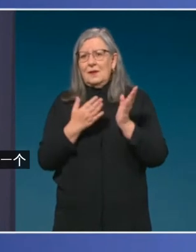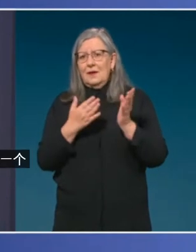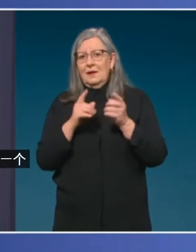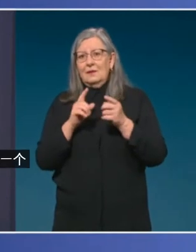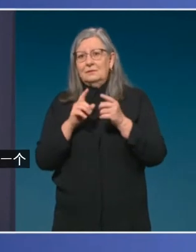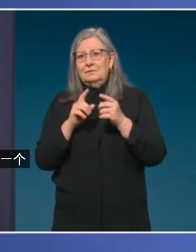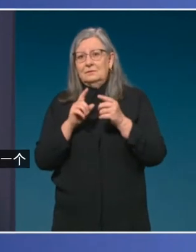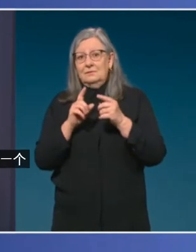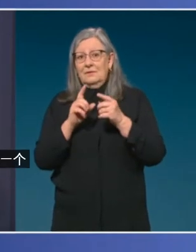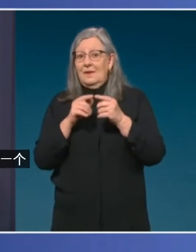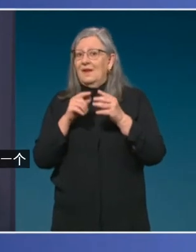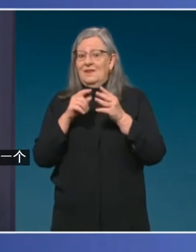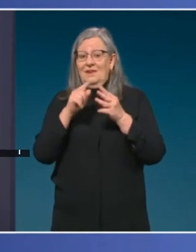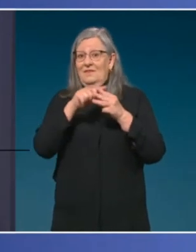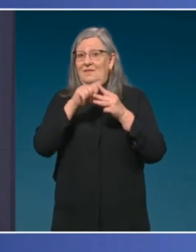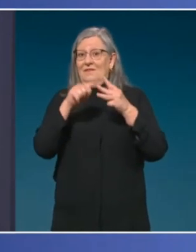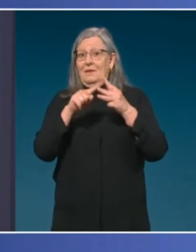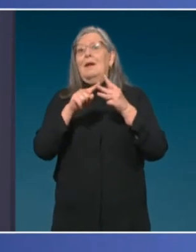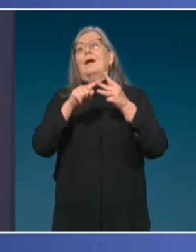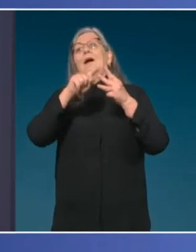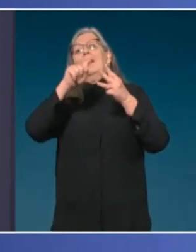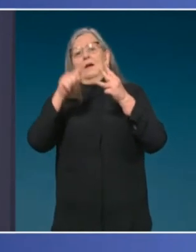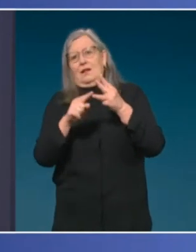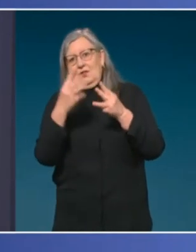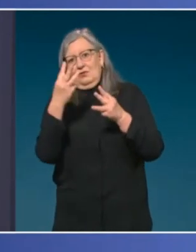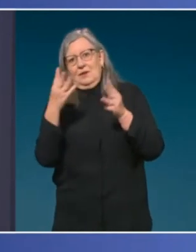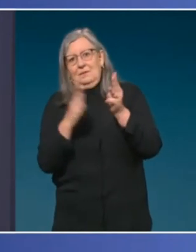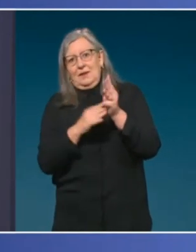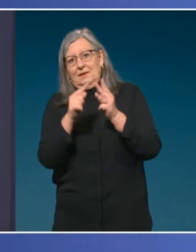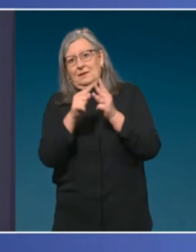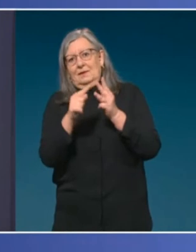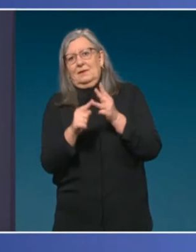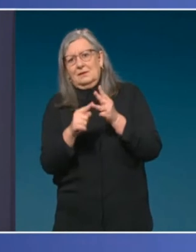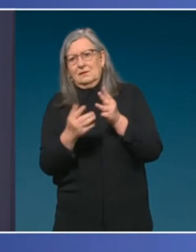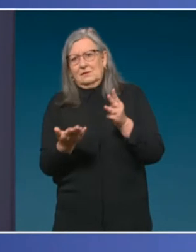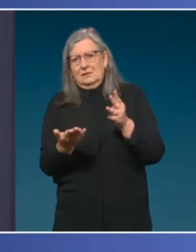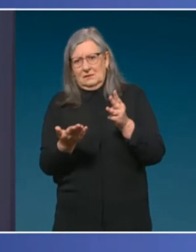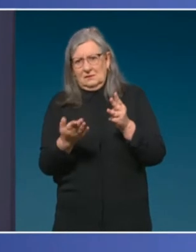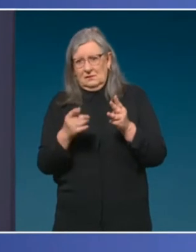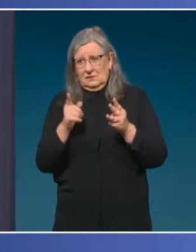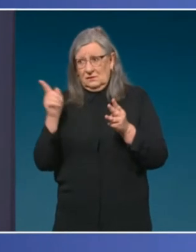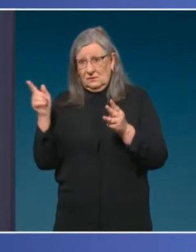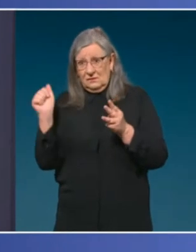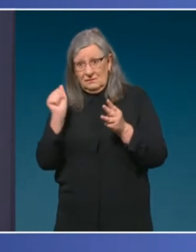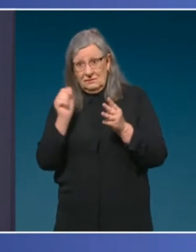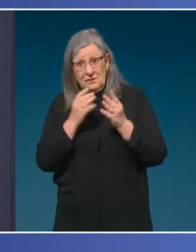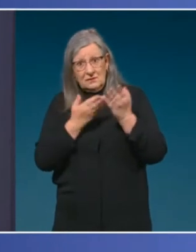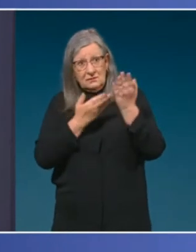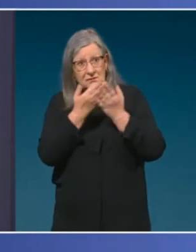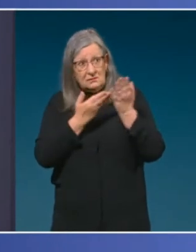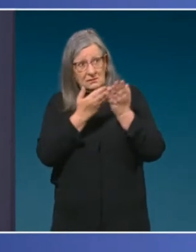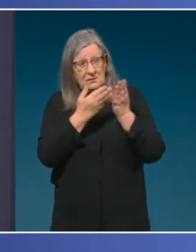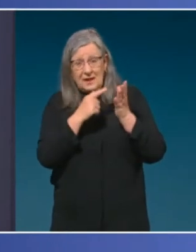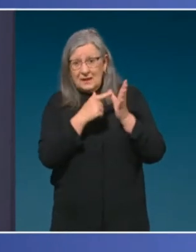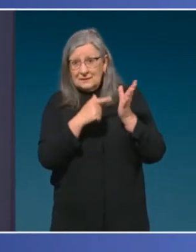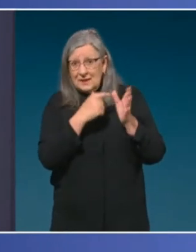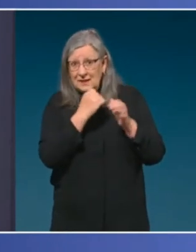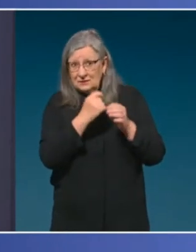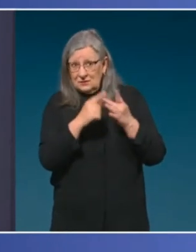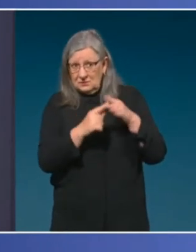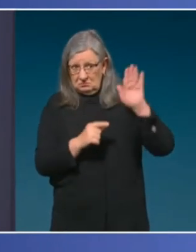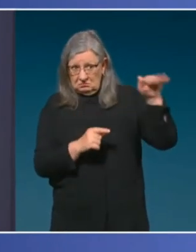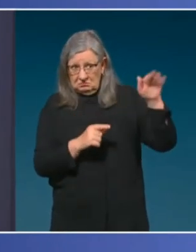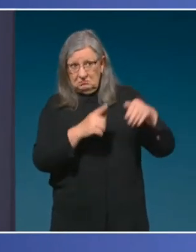before a target at the moment, but can you speak to whether that's something that would be considered? We have only